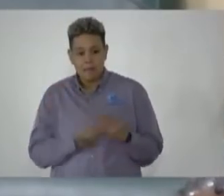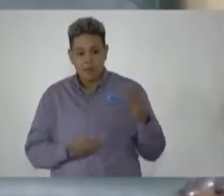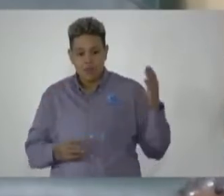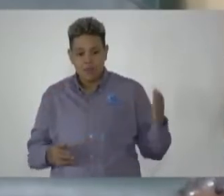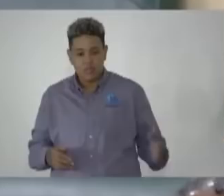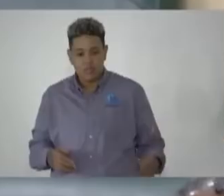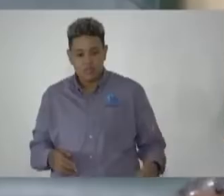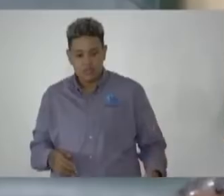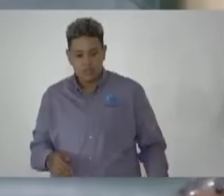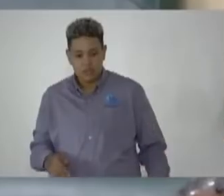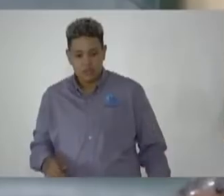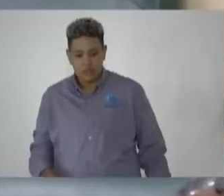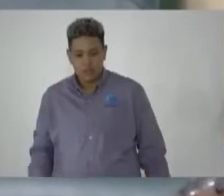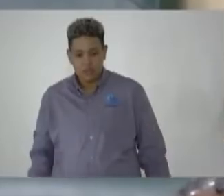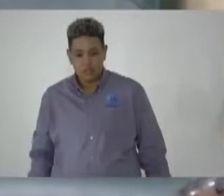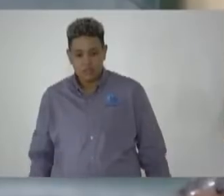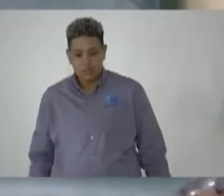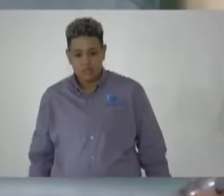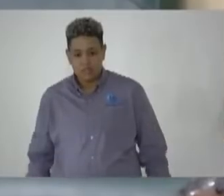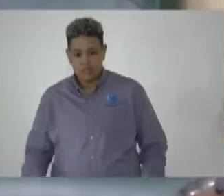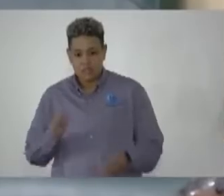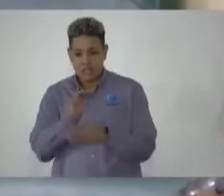sides, but